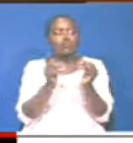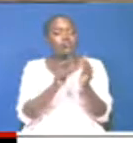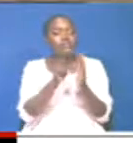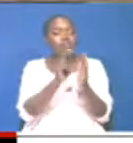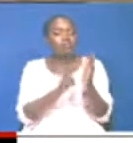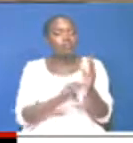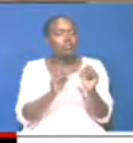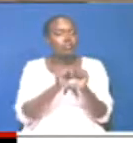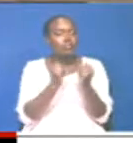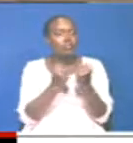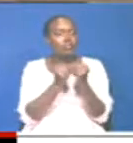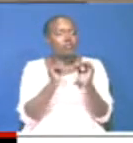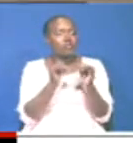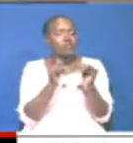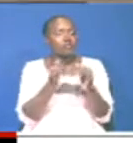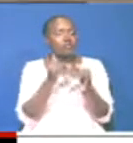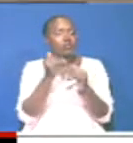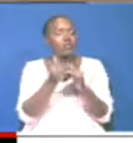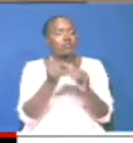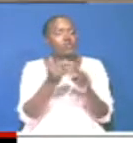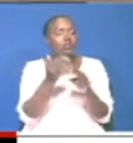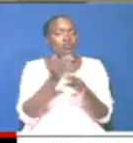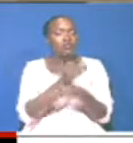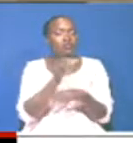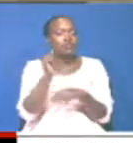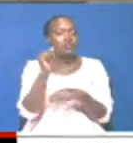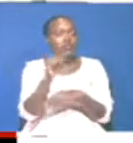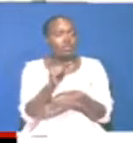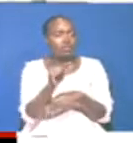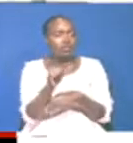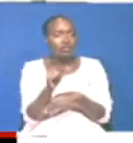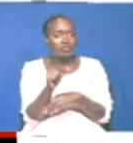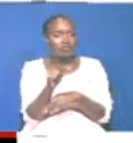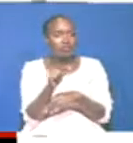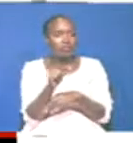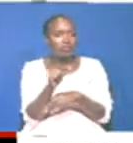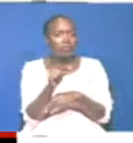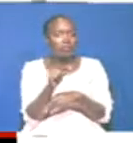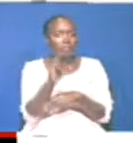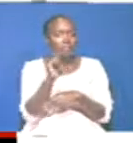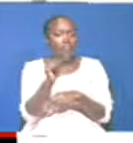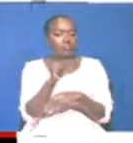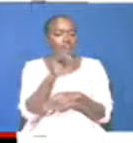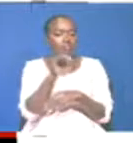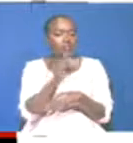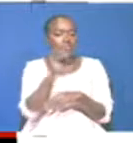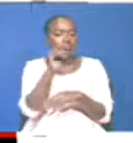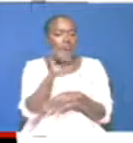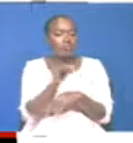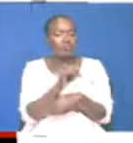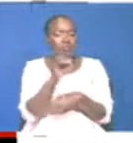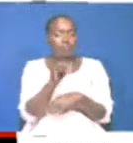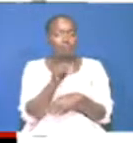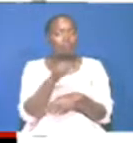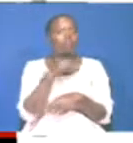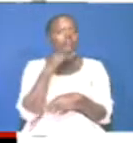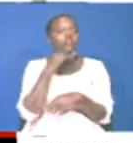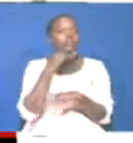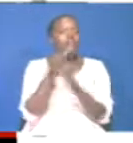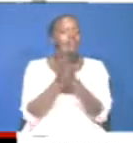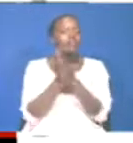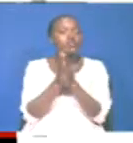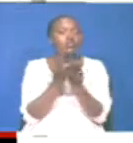social media after former Attorney General Charles Jonjo died. Yes. There